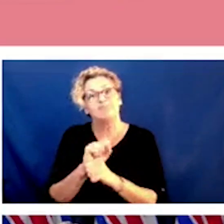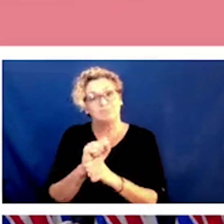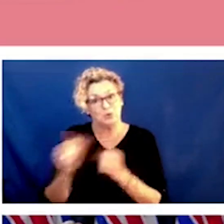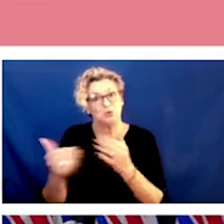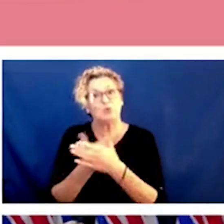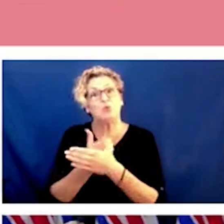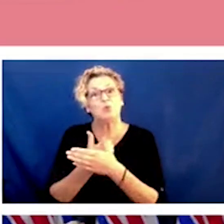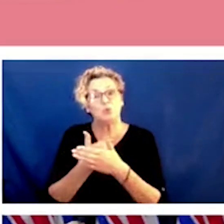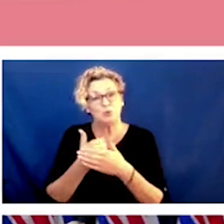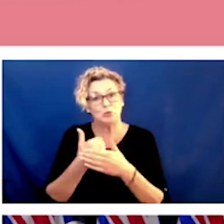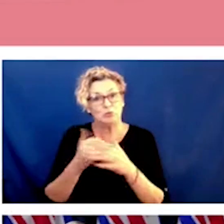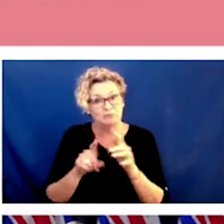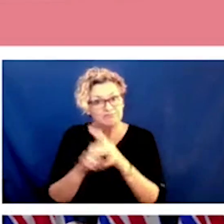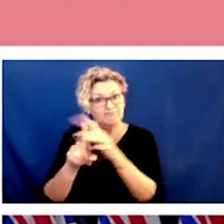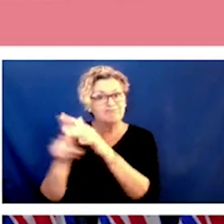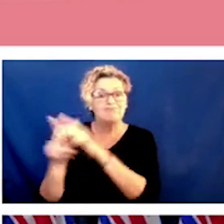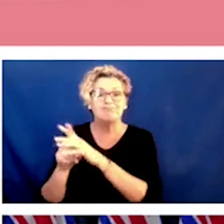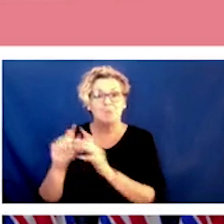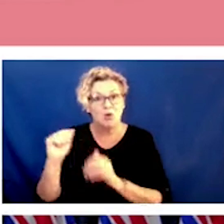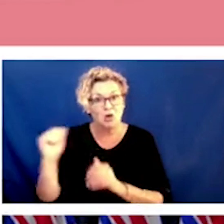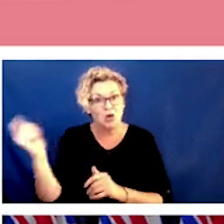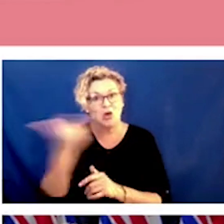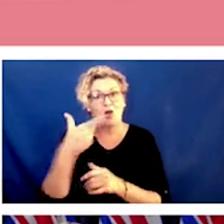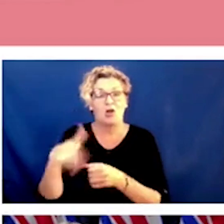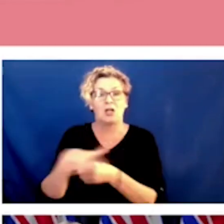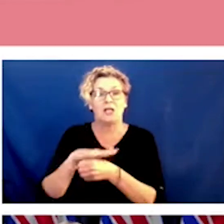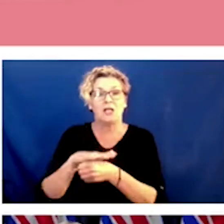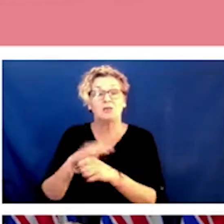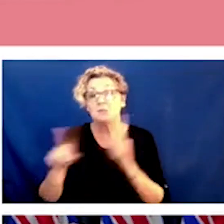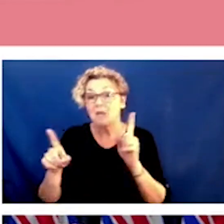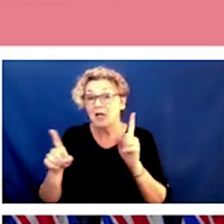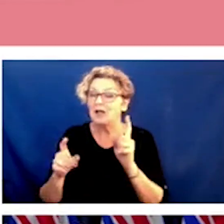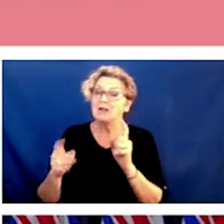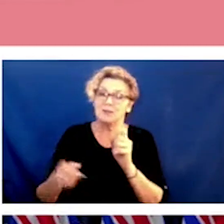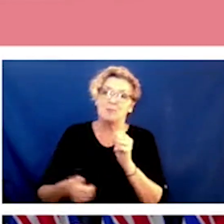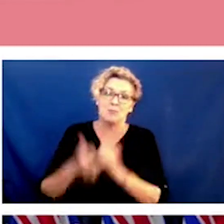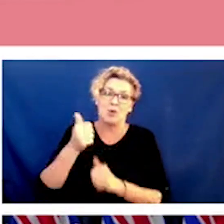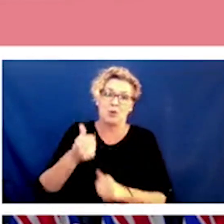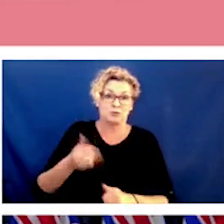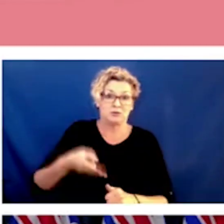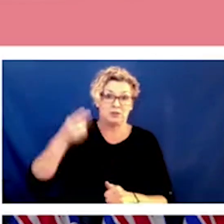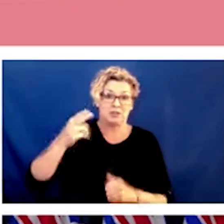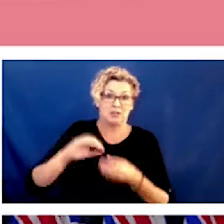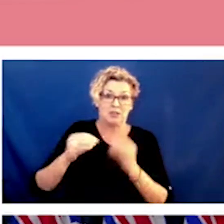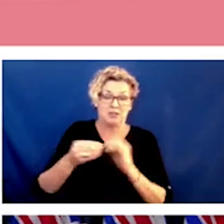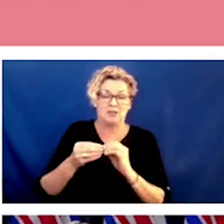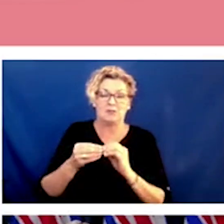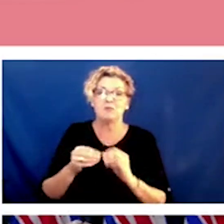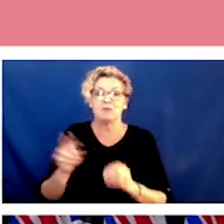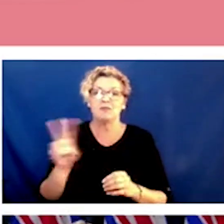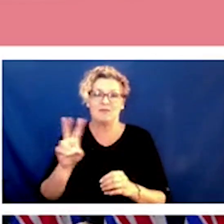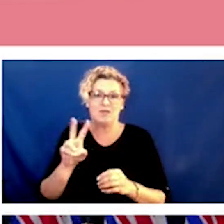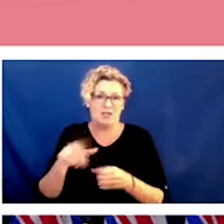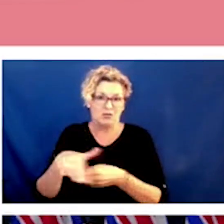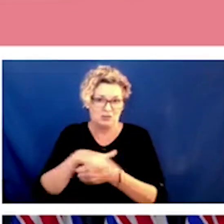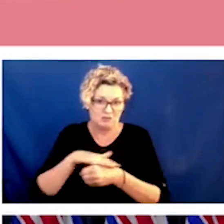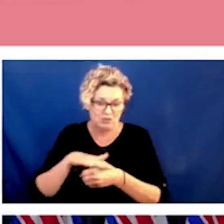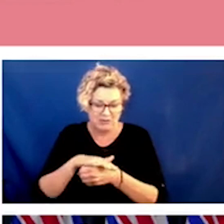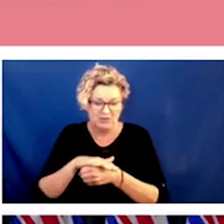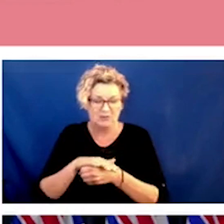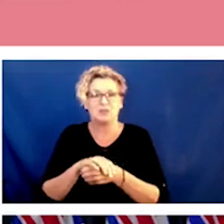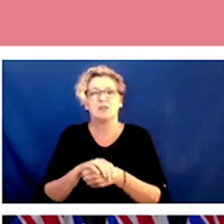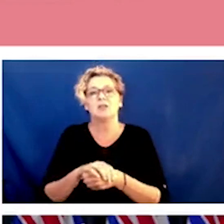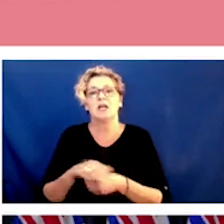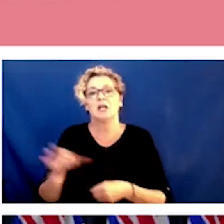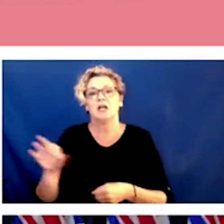here in BC. And this first slide gives an update on the geographic distribution of COVID-19. This is by